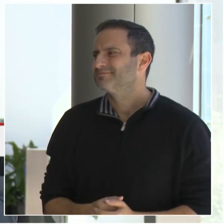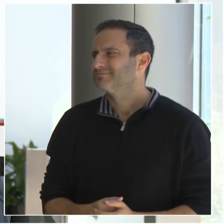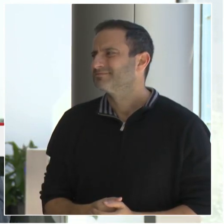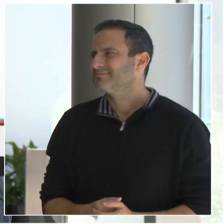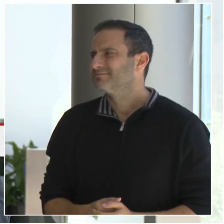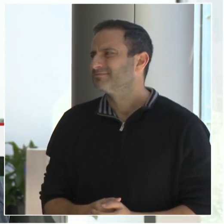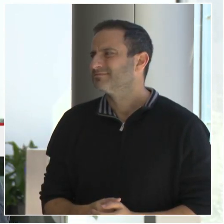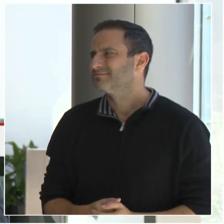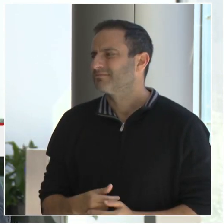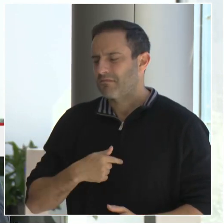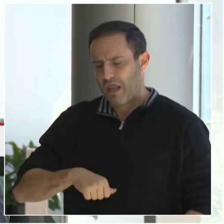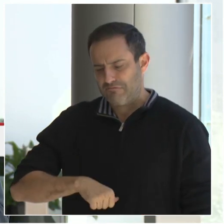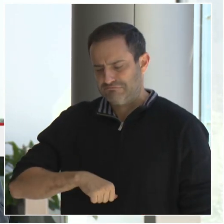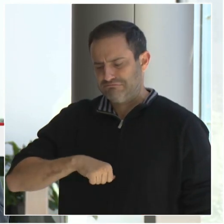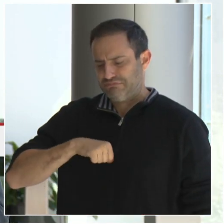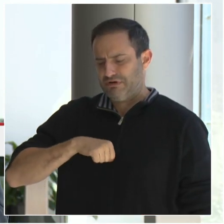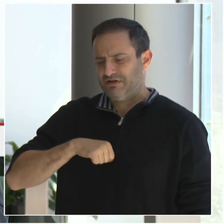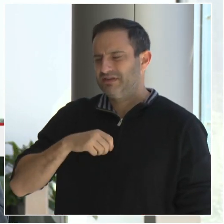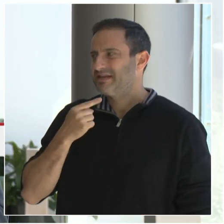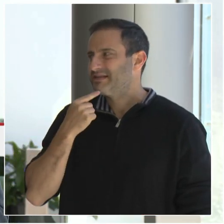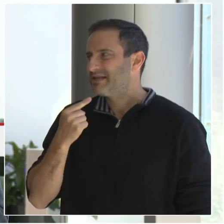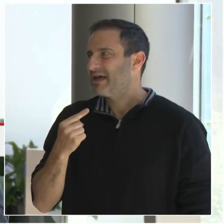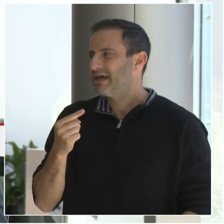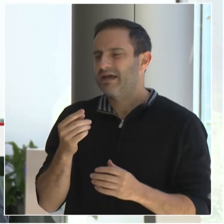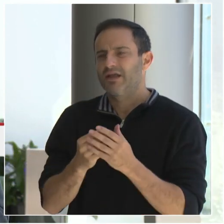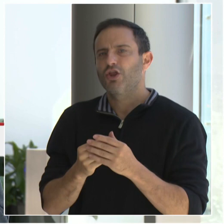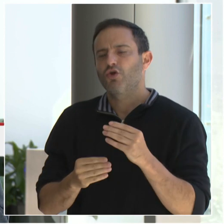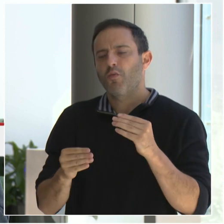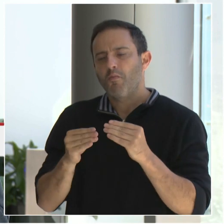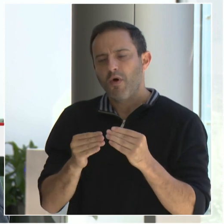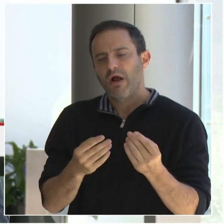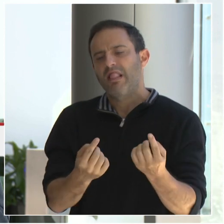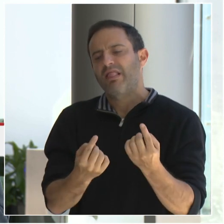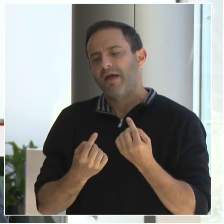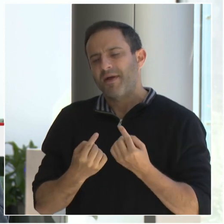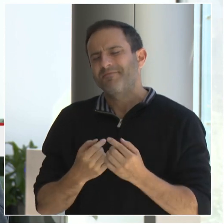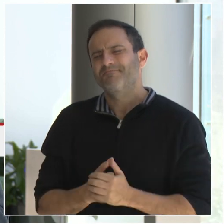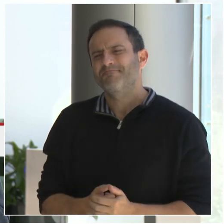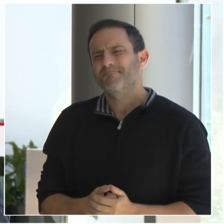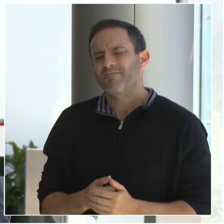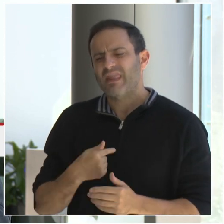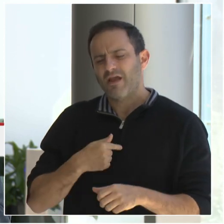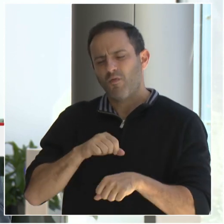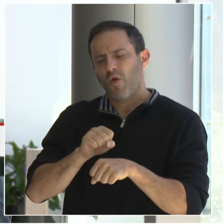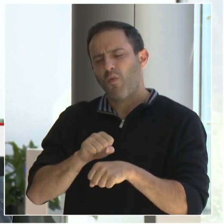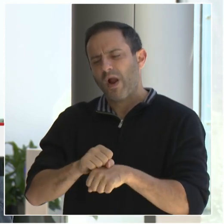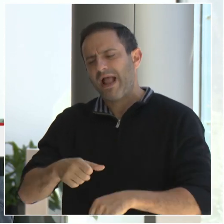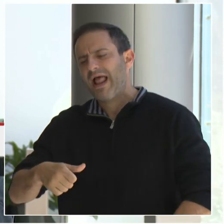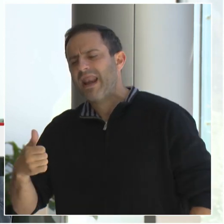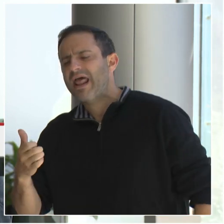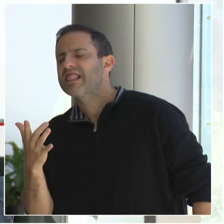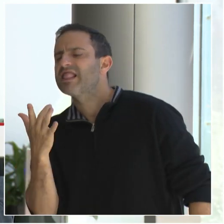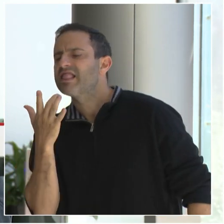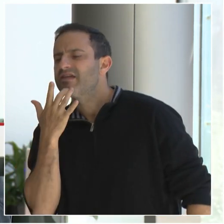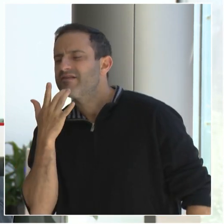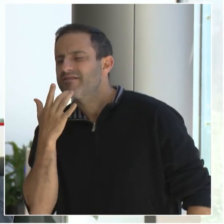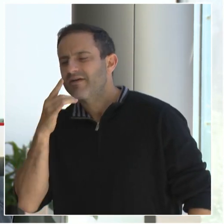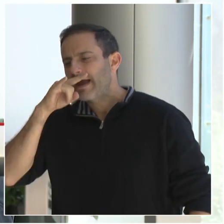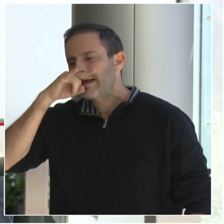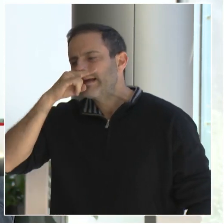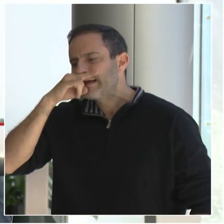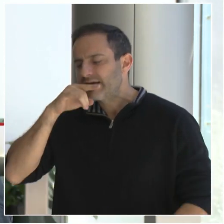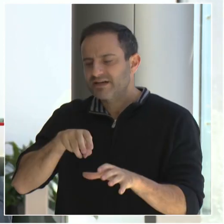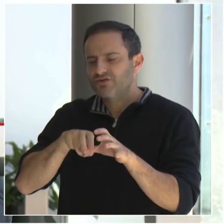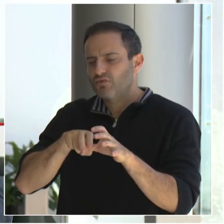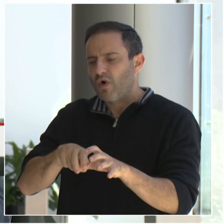And I'm proud to say that there are more on the way. We worked on another one of my favorites, Kids Ride Free